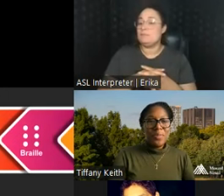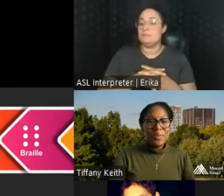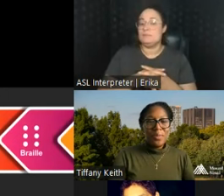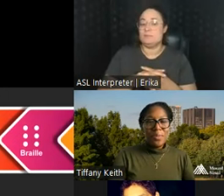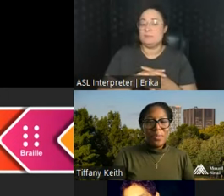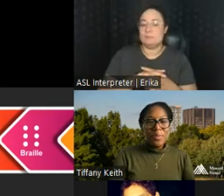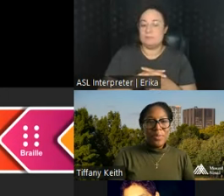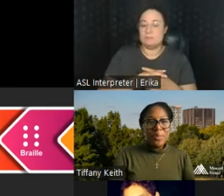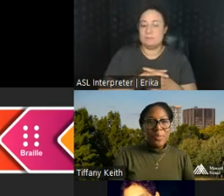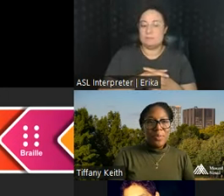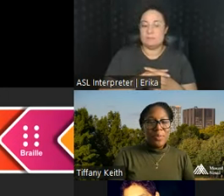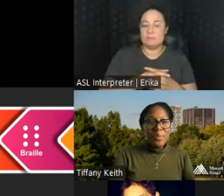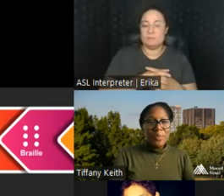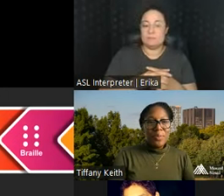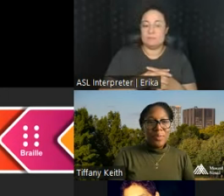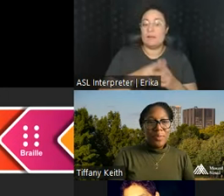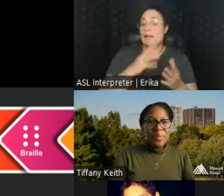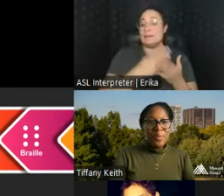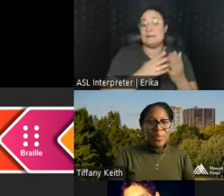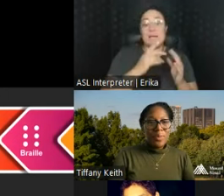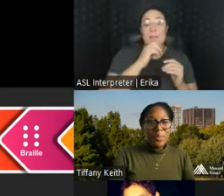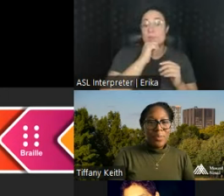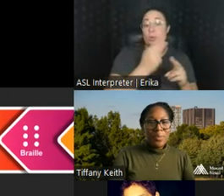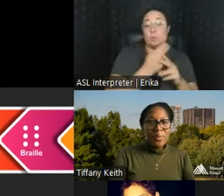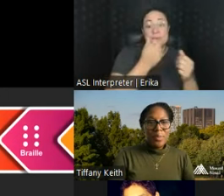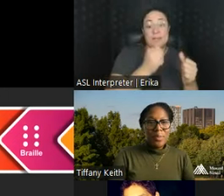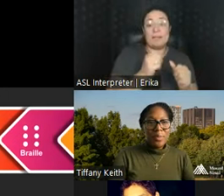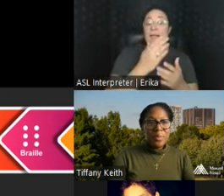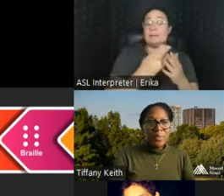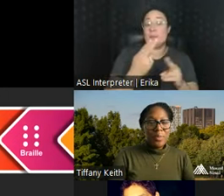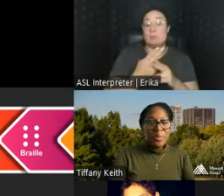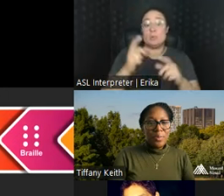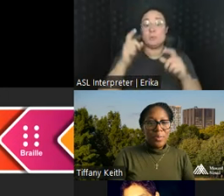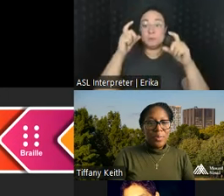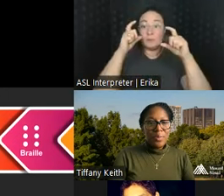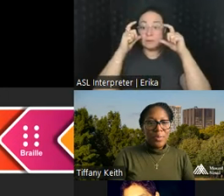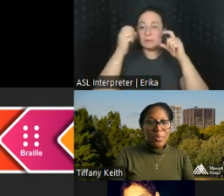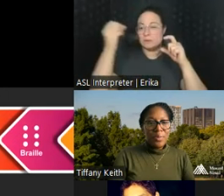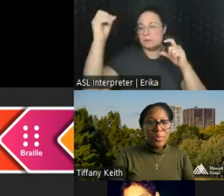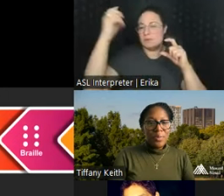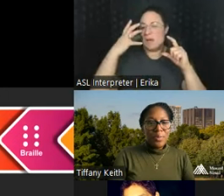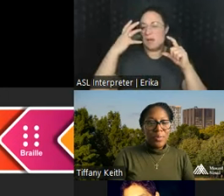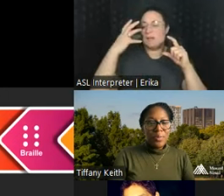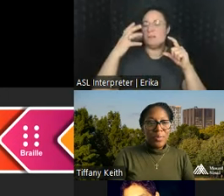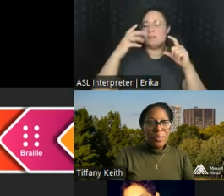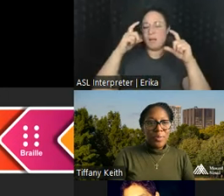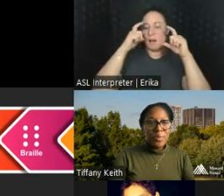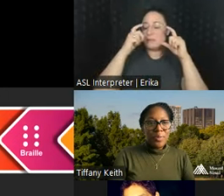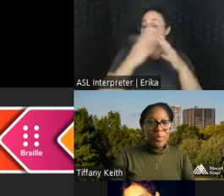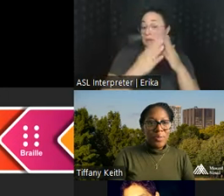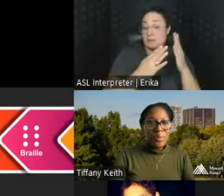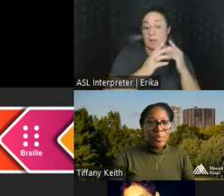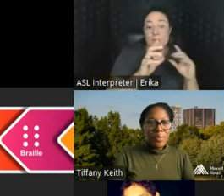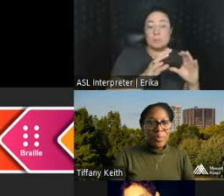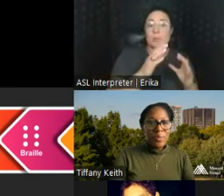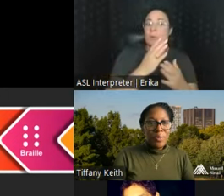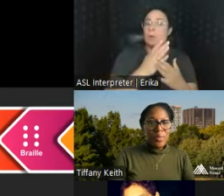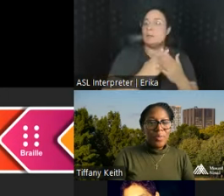all. Most blind people don't wear sunglasses, though some do. Yeah, but it doesn't mean anything. Some blind people do wear